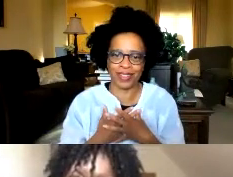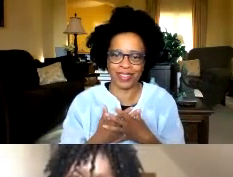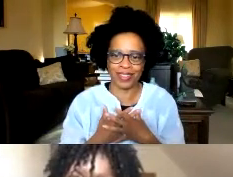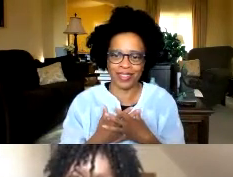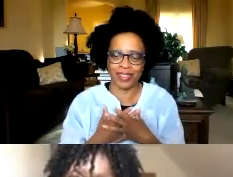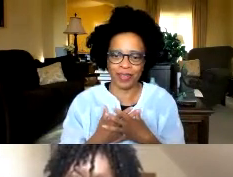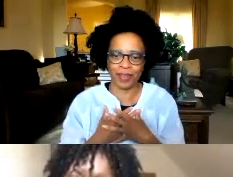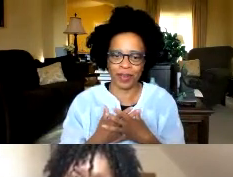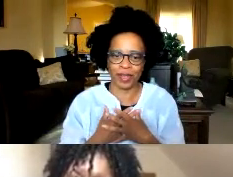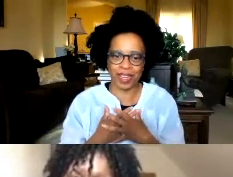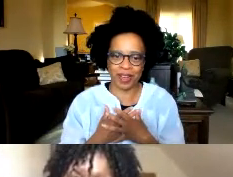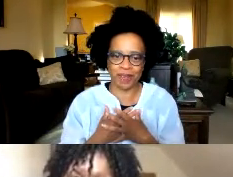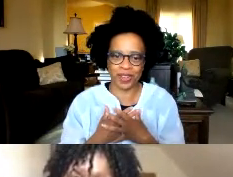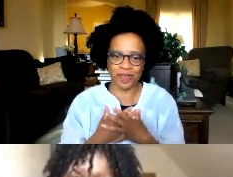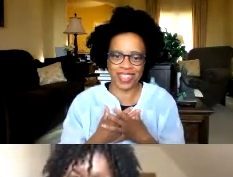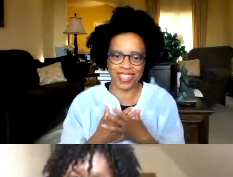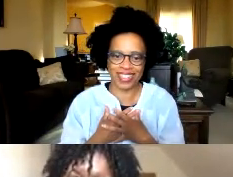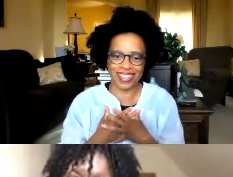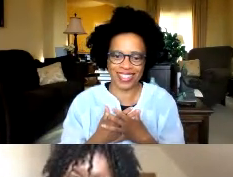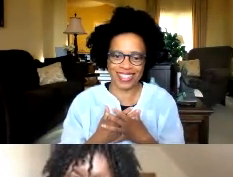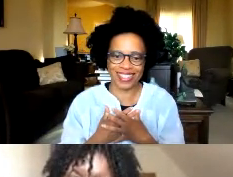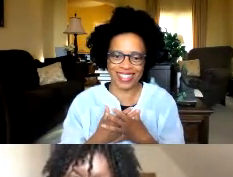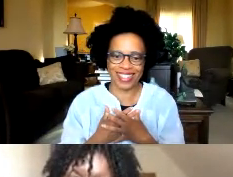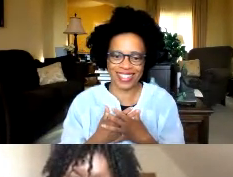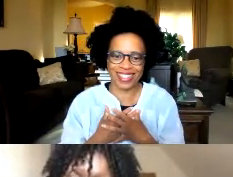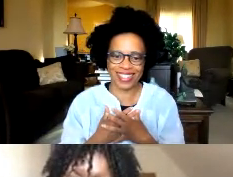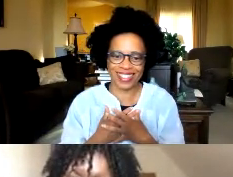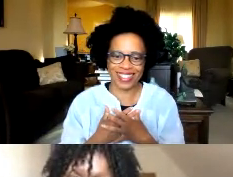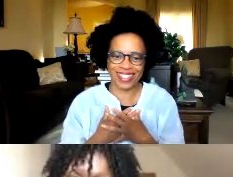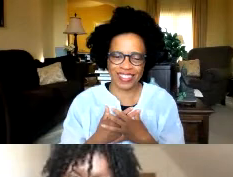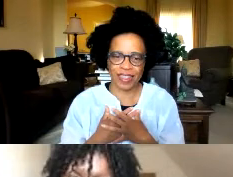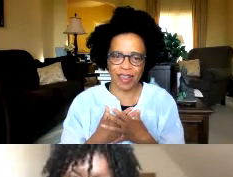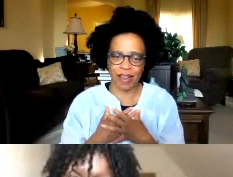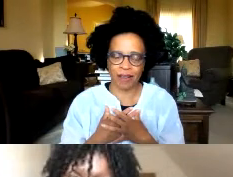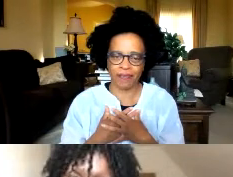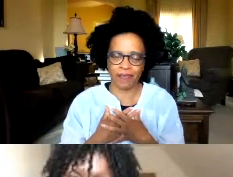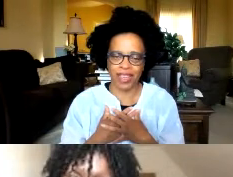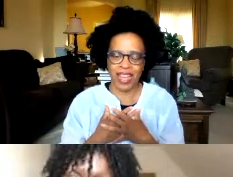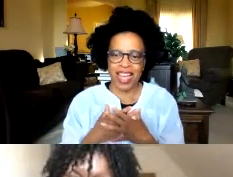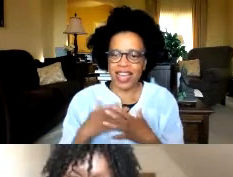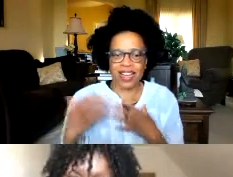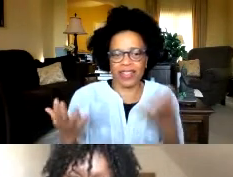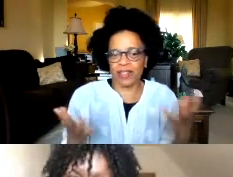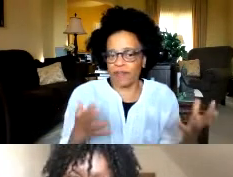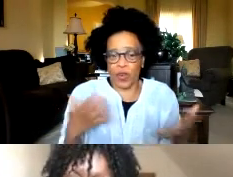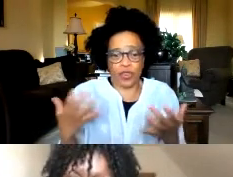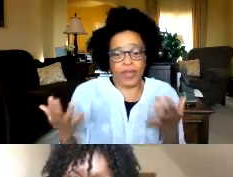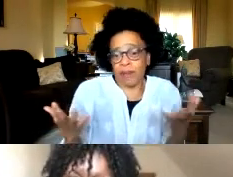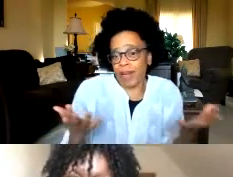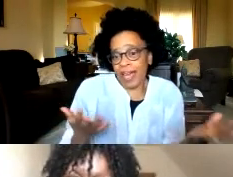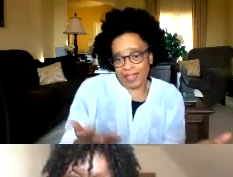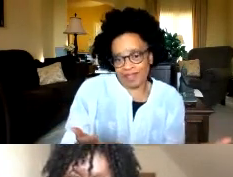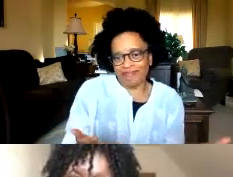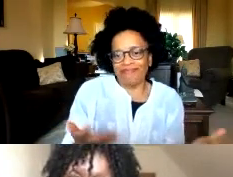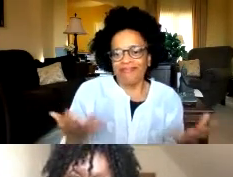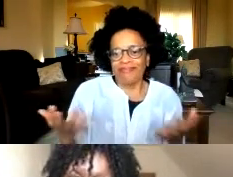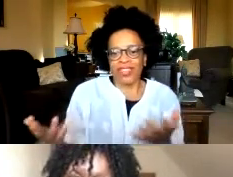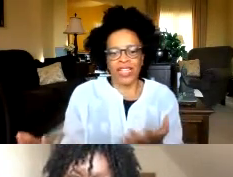now. We don't want to take up more space. Yeah. And folks may come